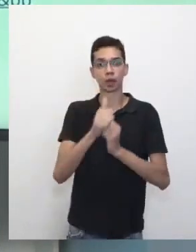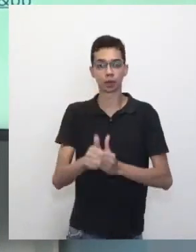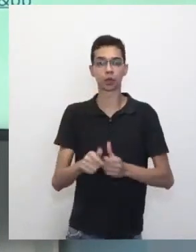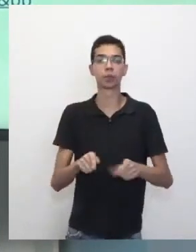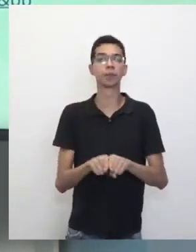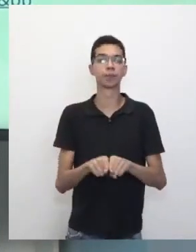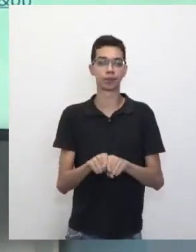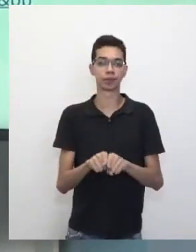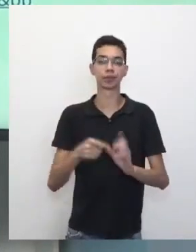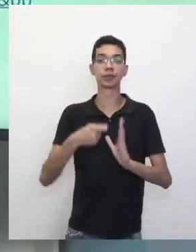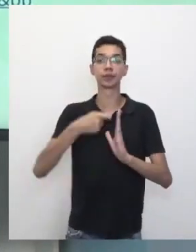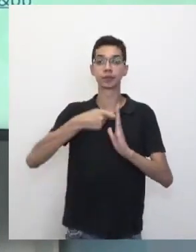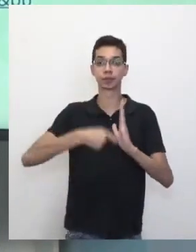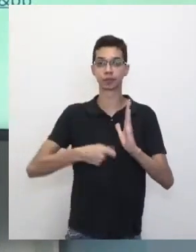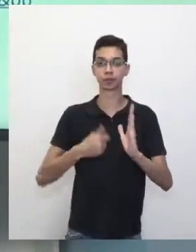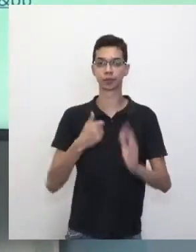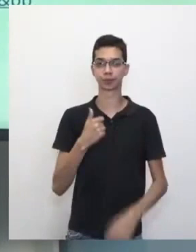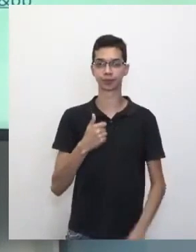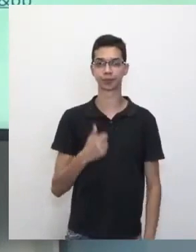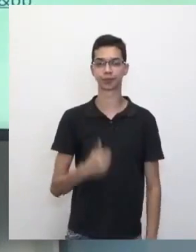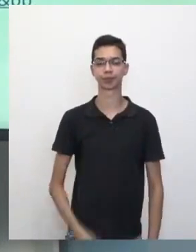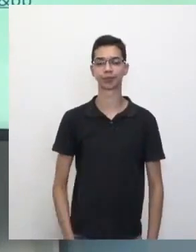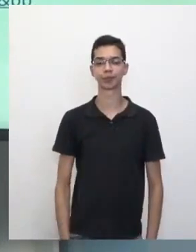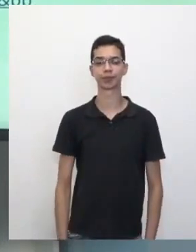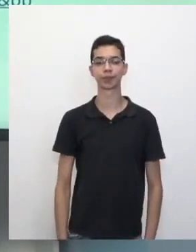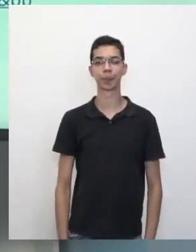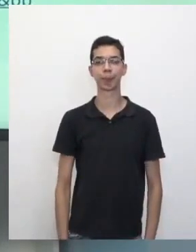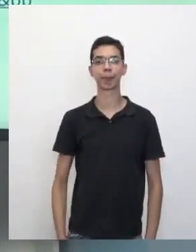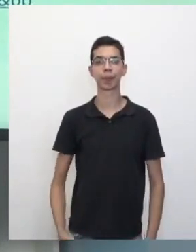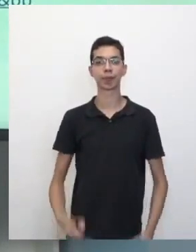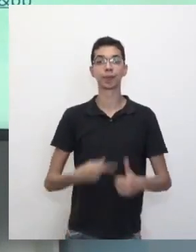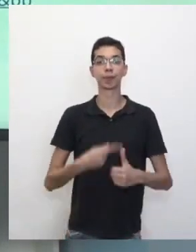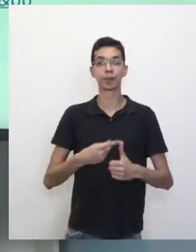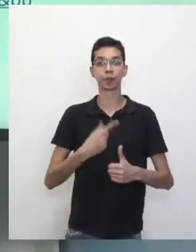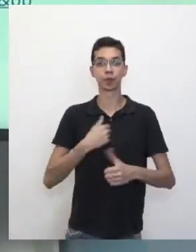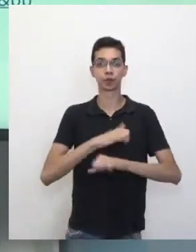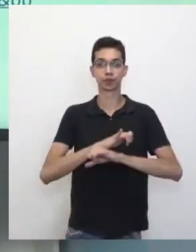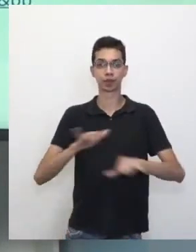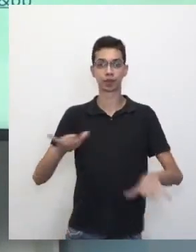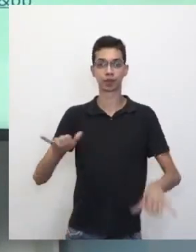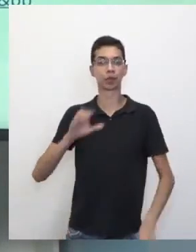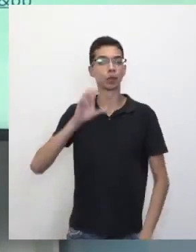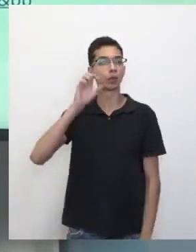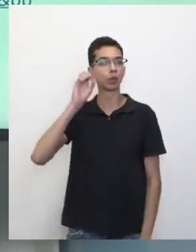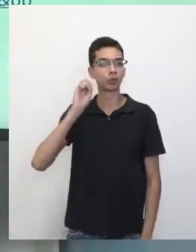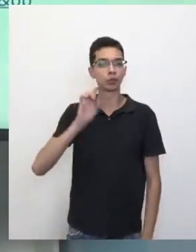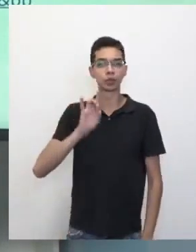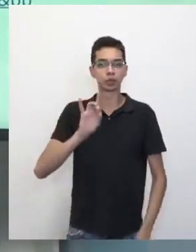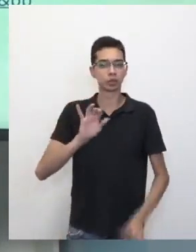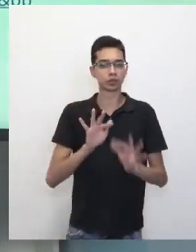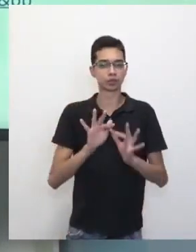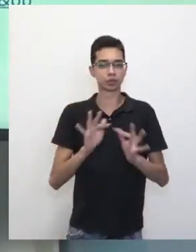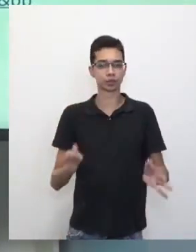o texto para vocês. Tá bom? Então, primeiro, só ouçam. Vai estar lá o